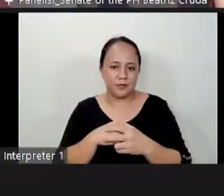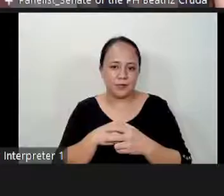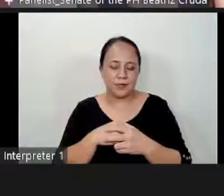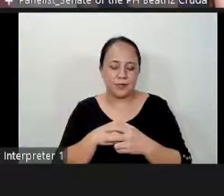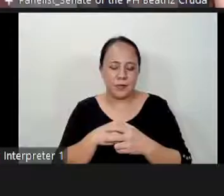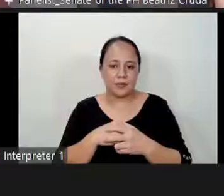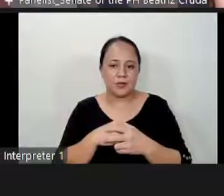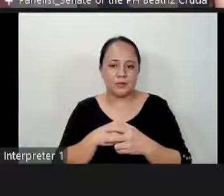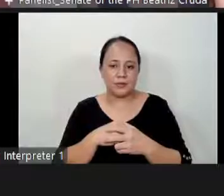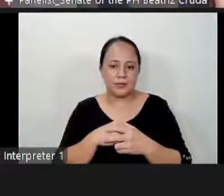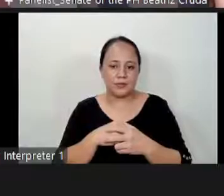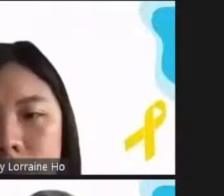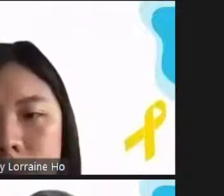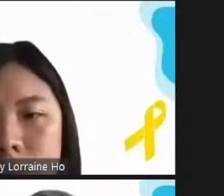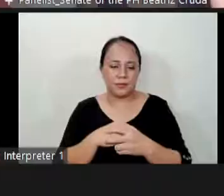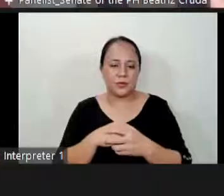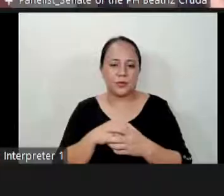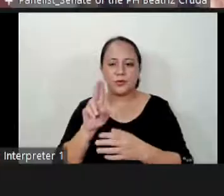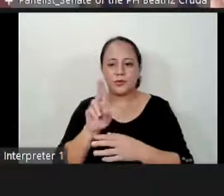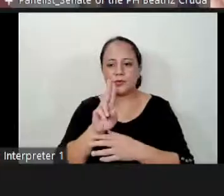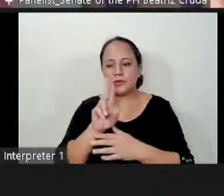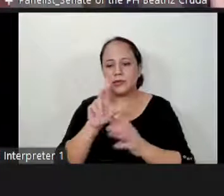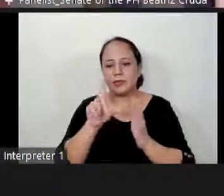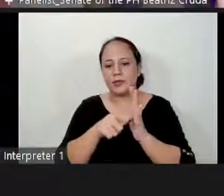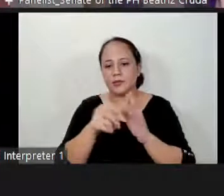use later on in improving our